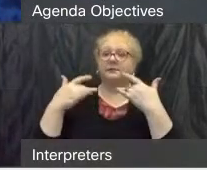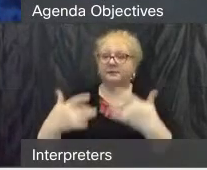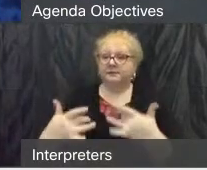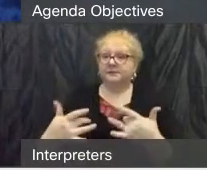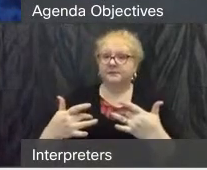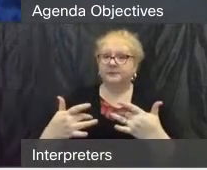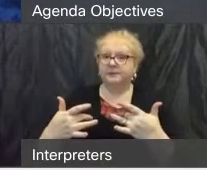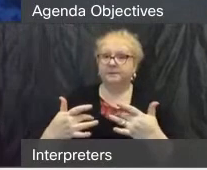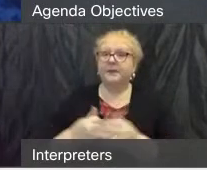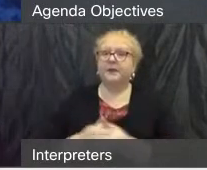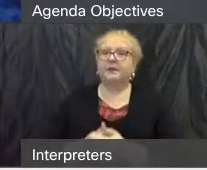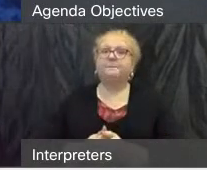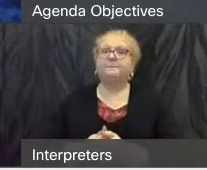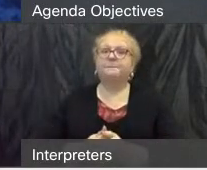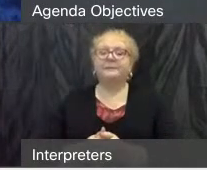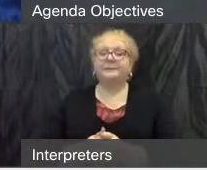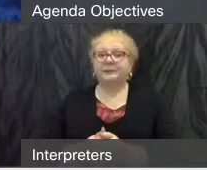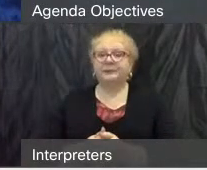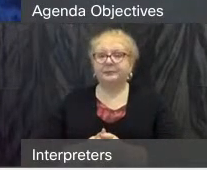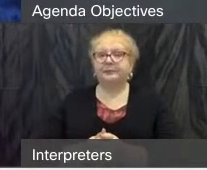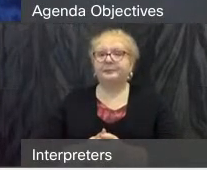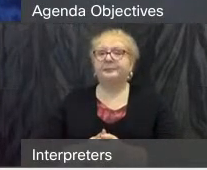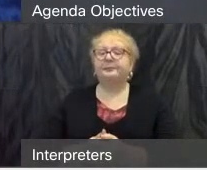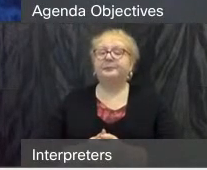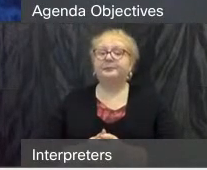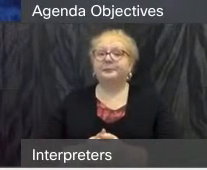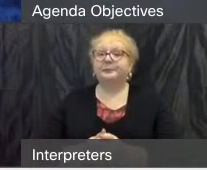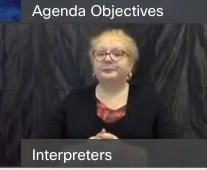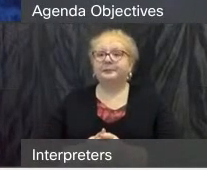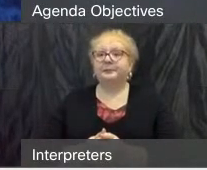Typically, and